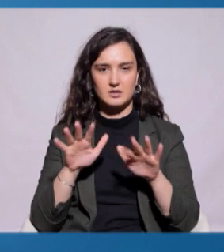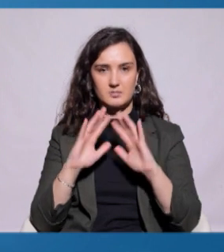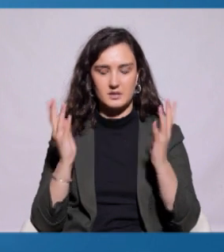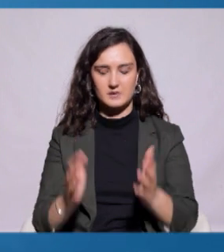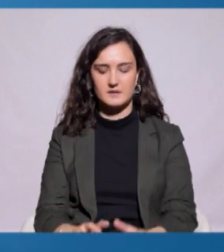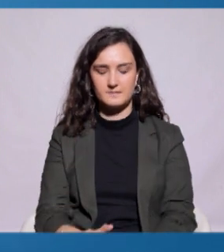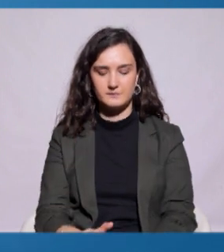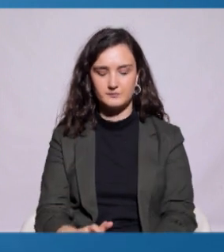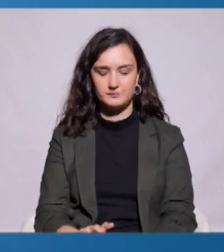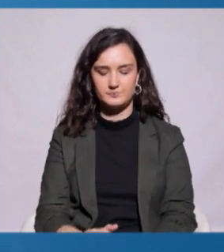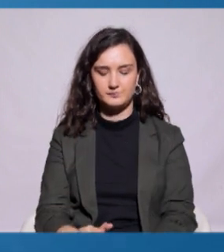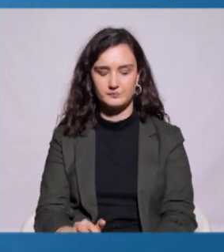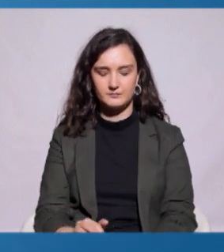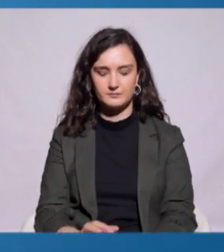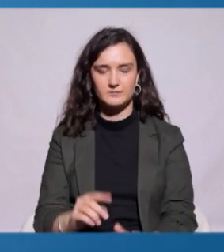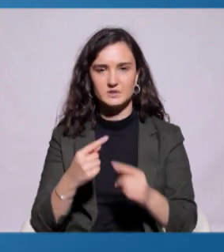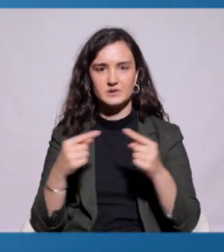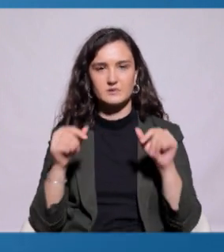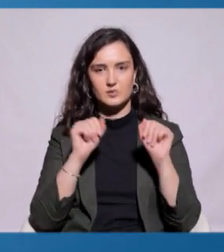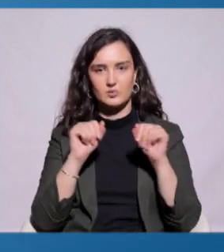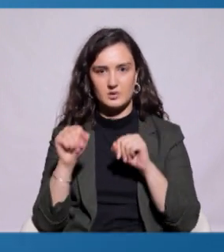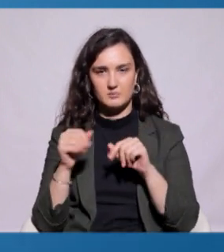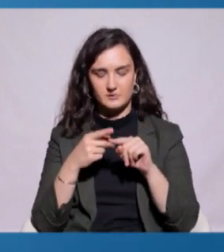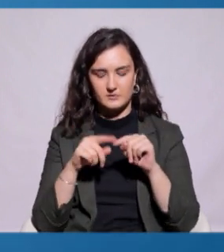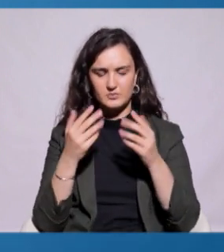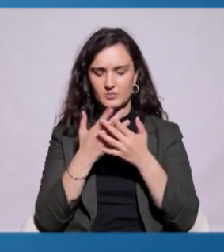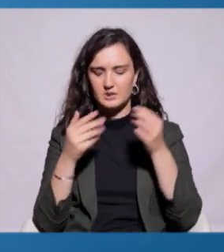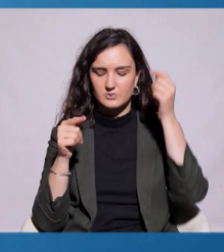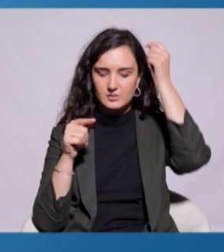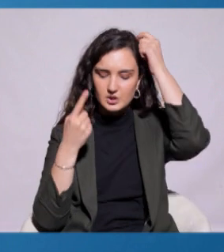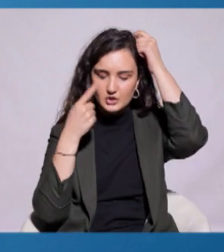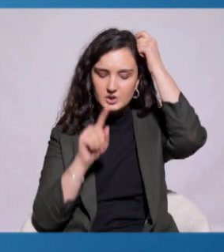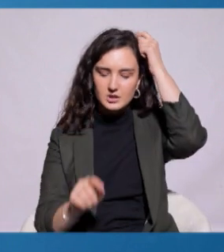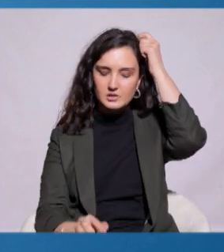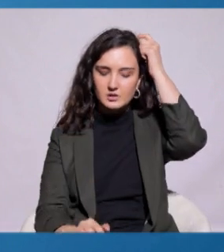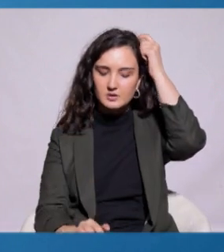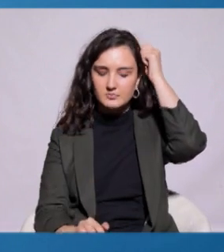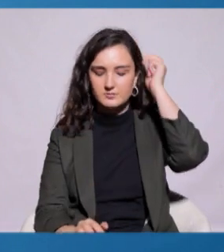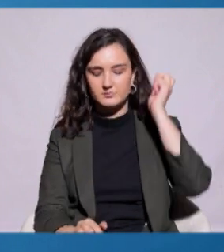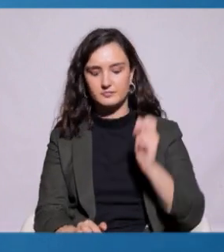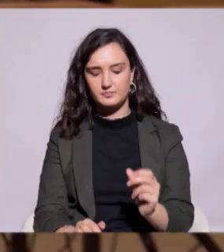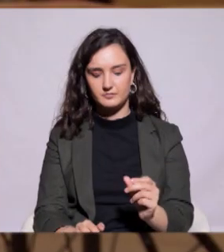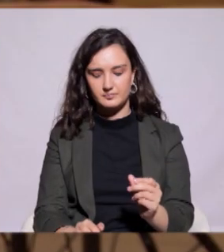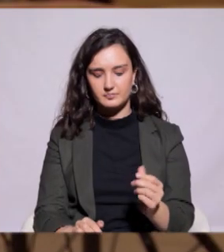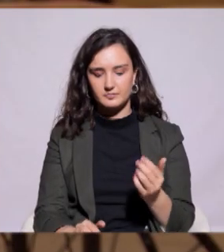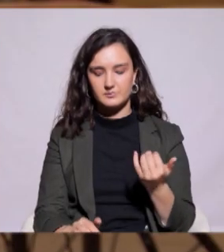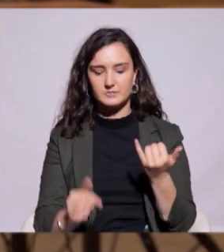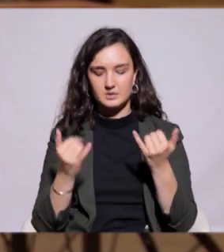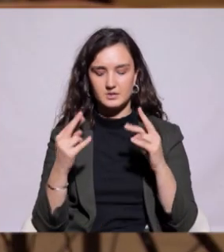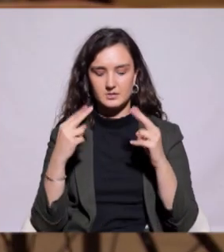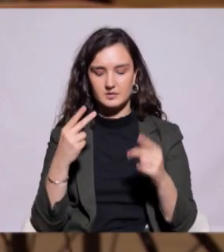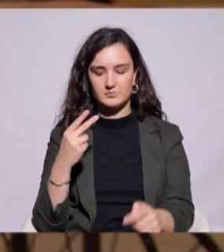space. There are a lot of opportunities in a variety of engineering fields. Now, let's move on to